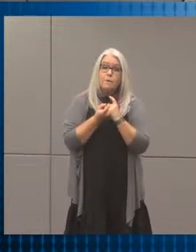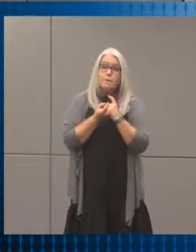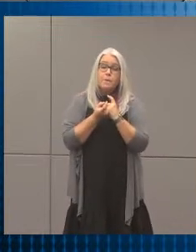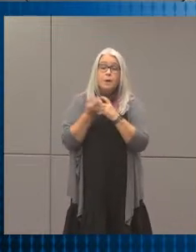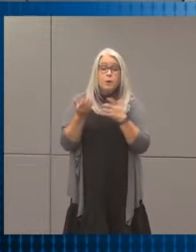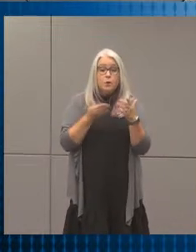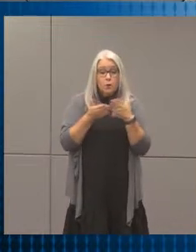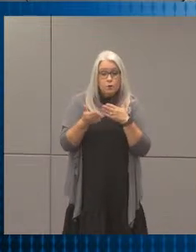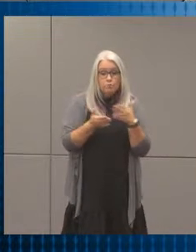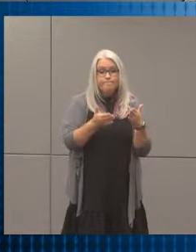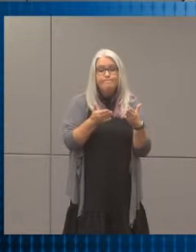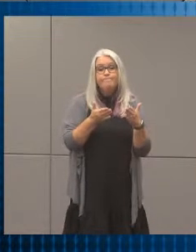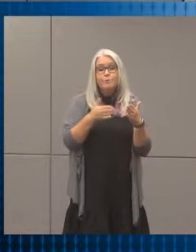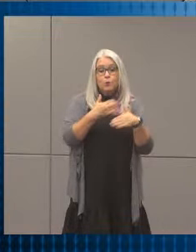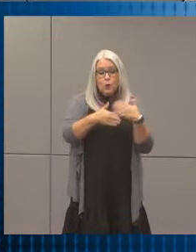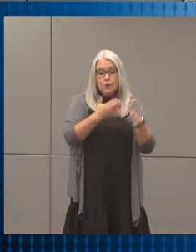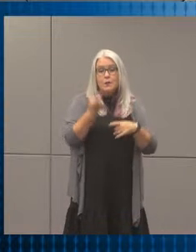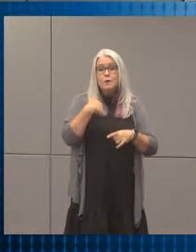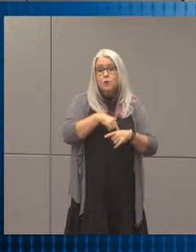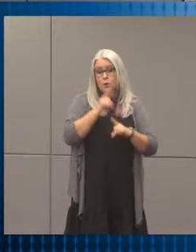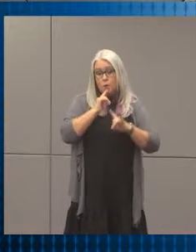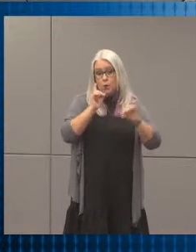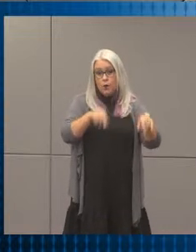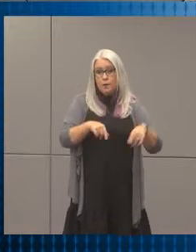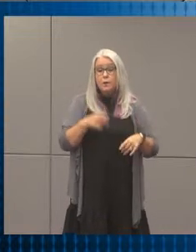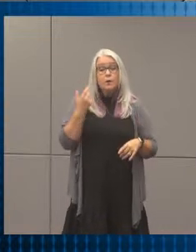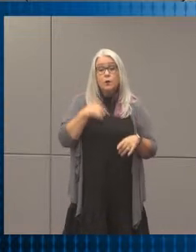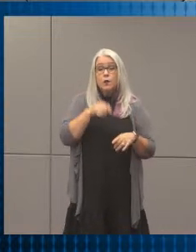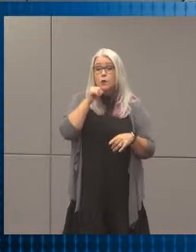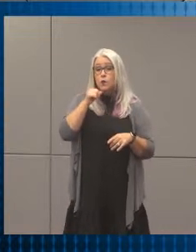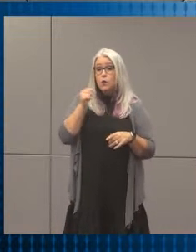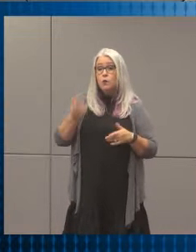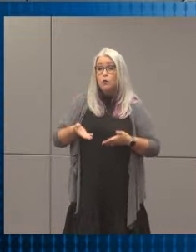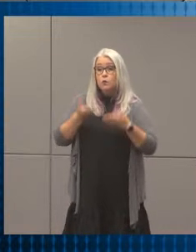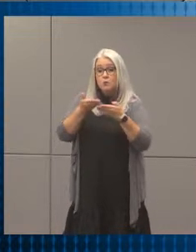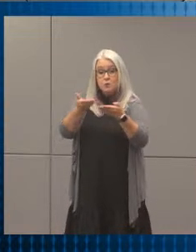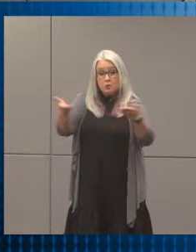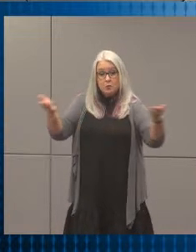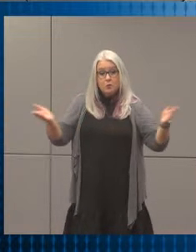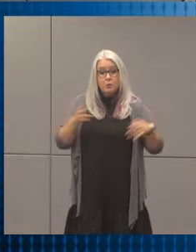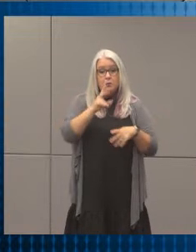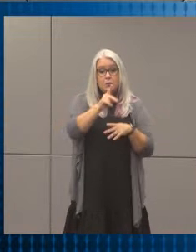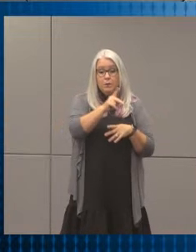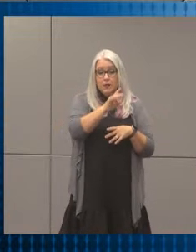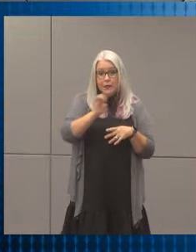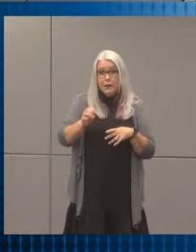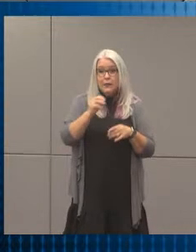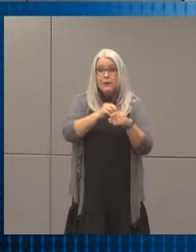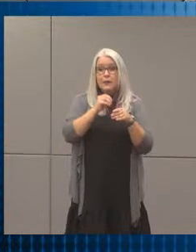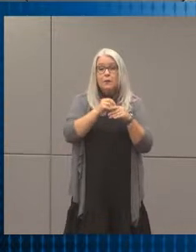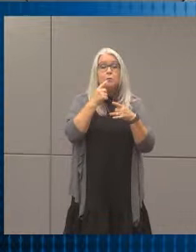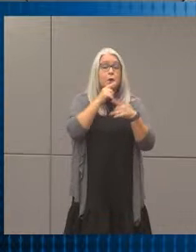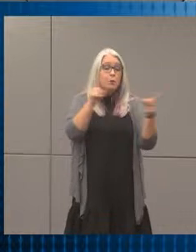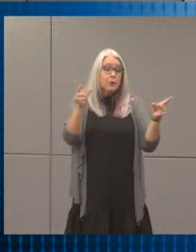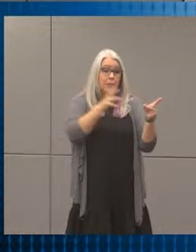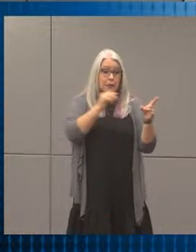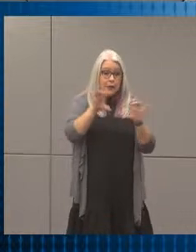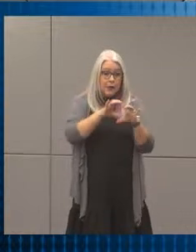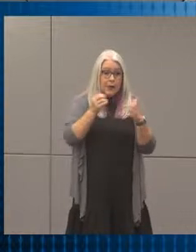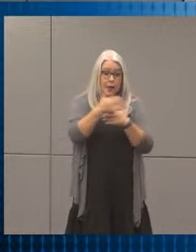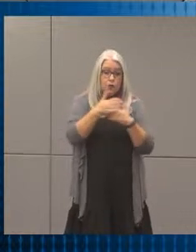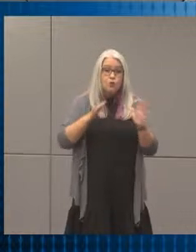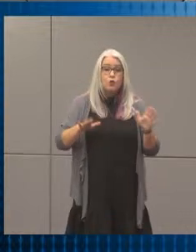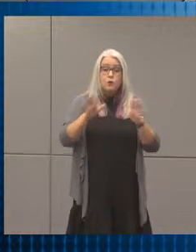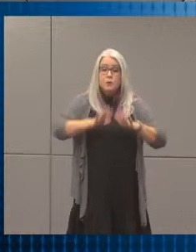report things. We'll no longer distribute personal protection equipment in public and classroom spaces, or